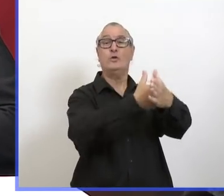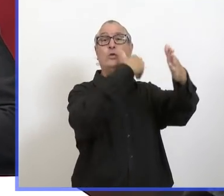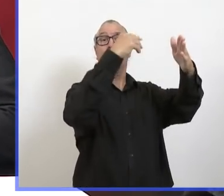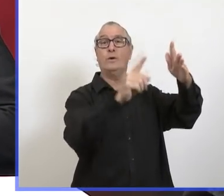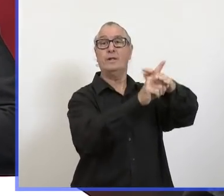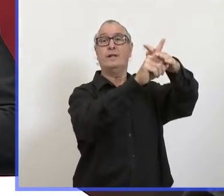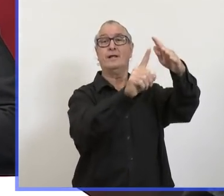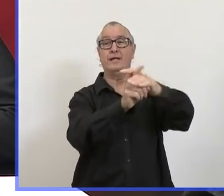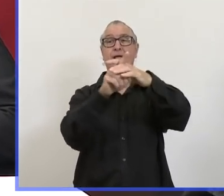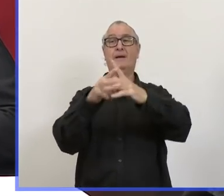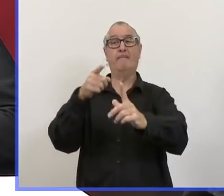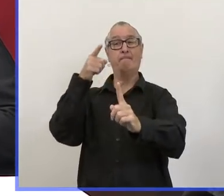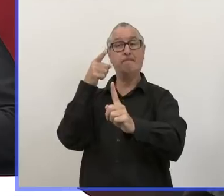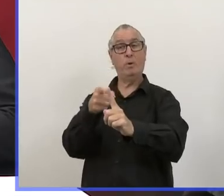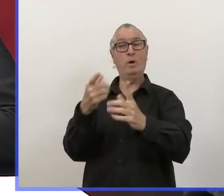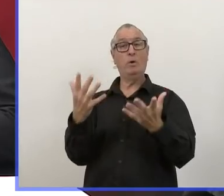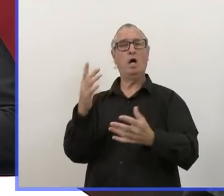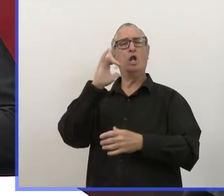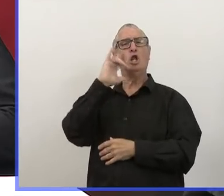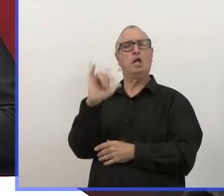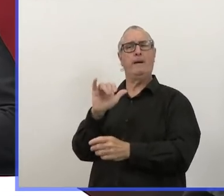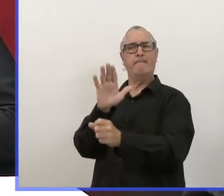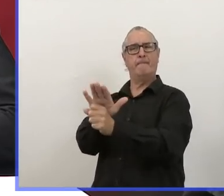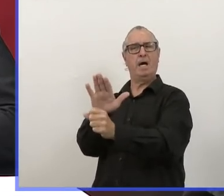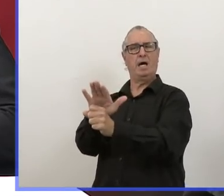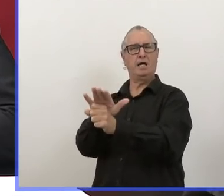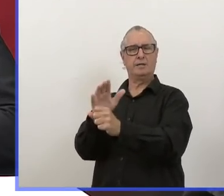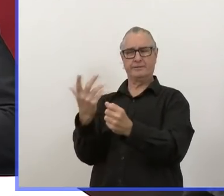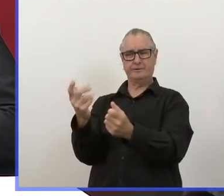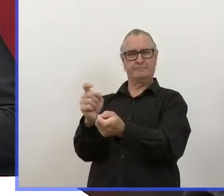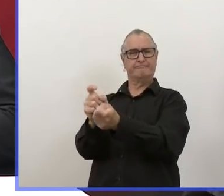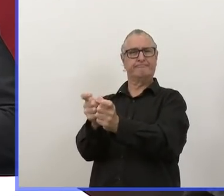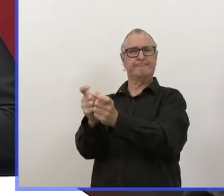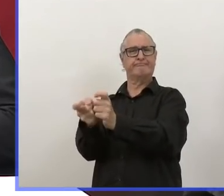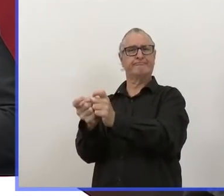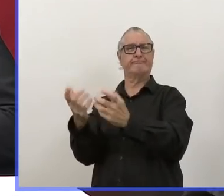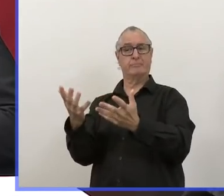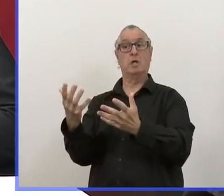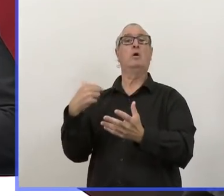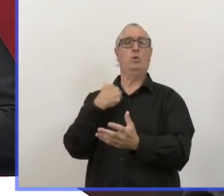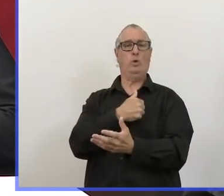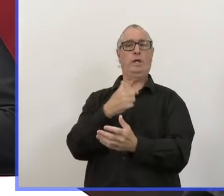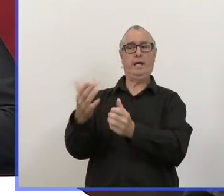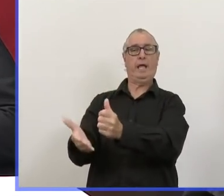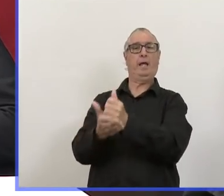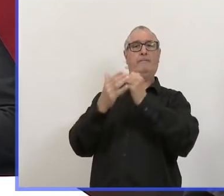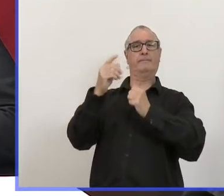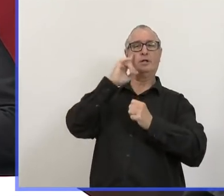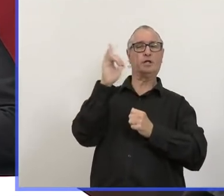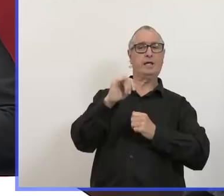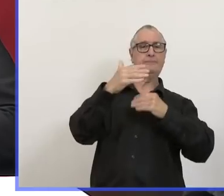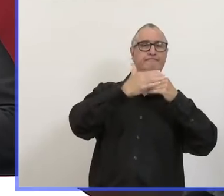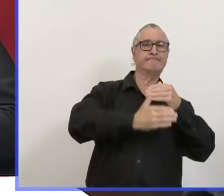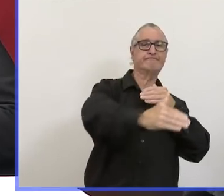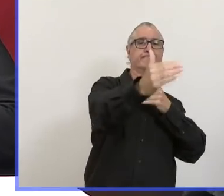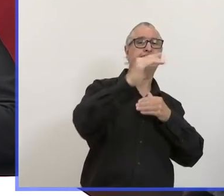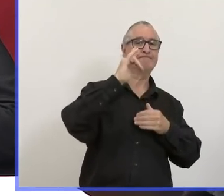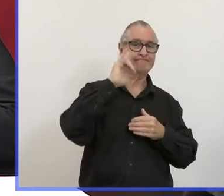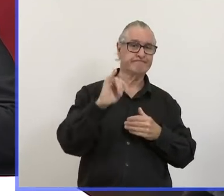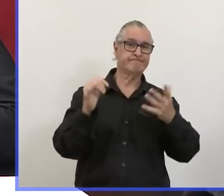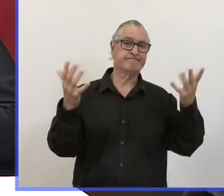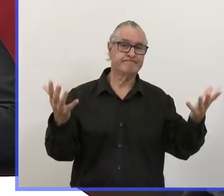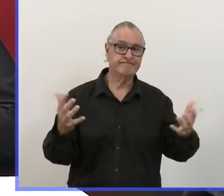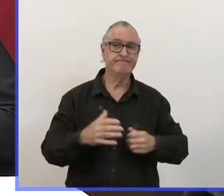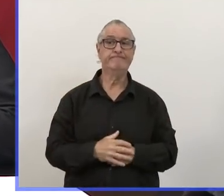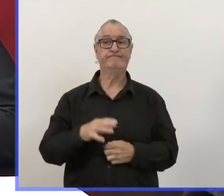what the next wave could look like. Again, the more of Manitobans that get vaccinated, the less chance there is of a